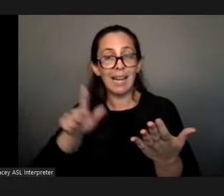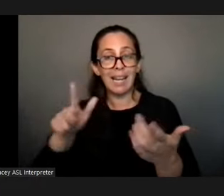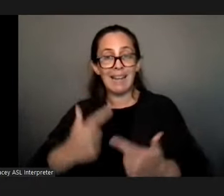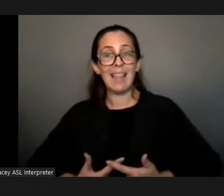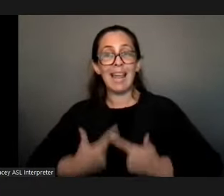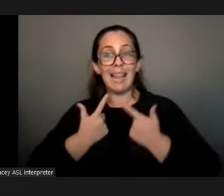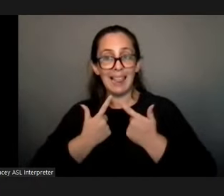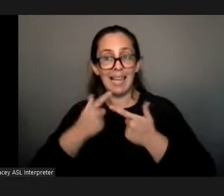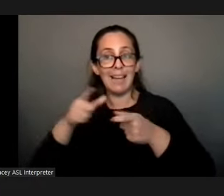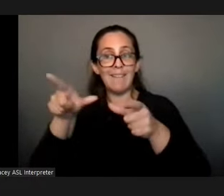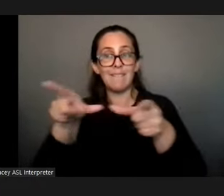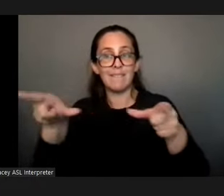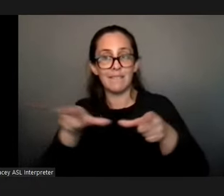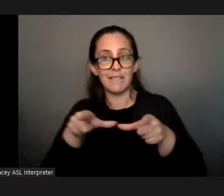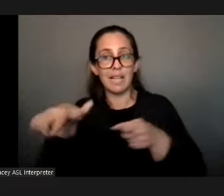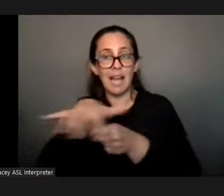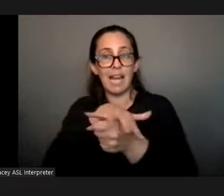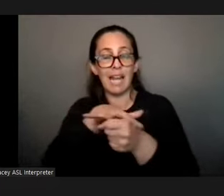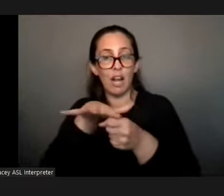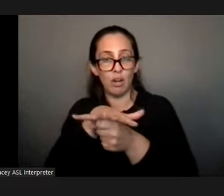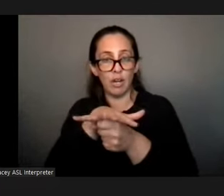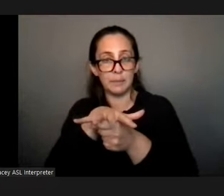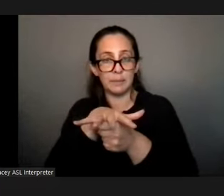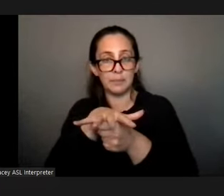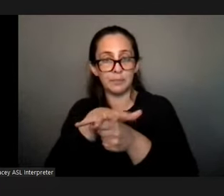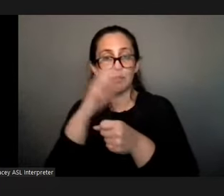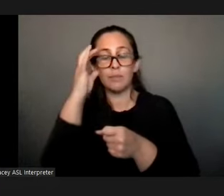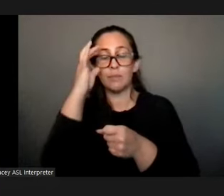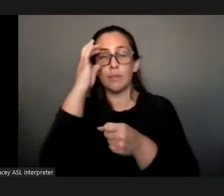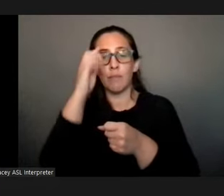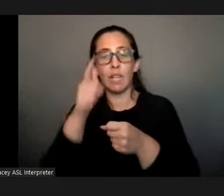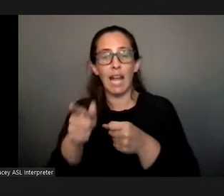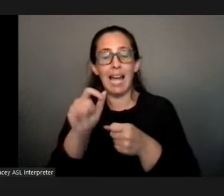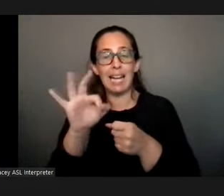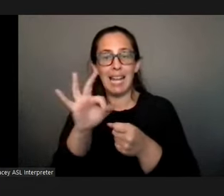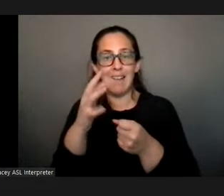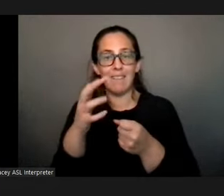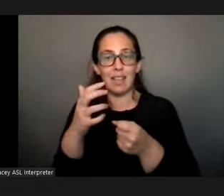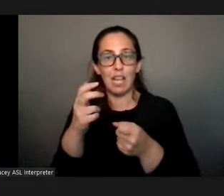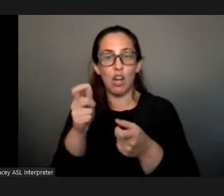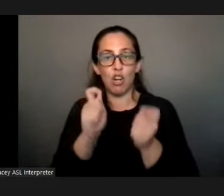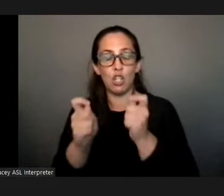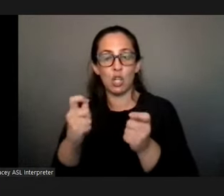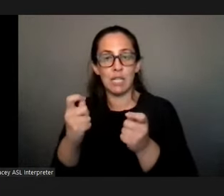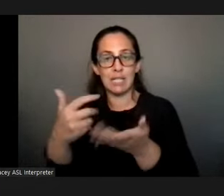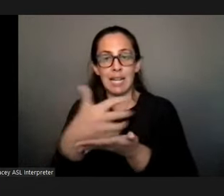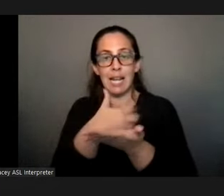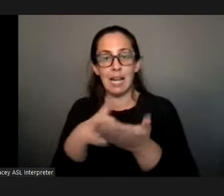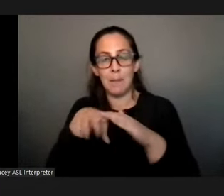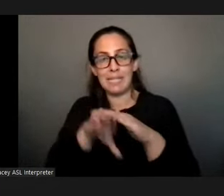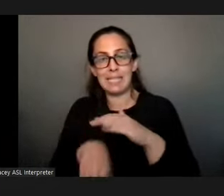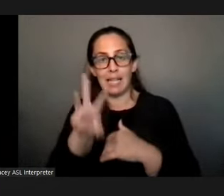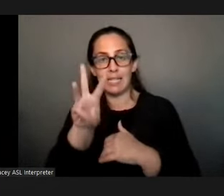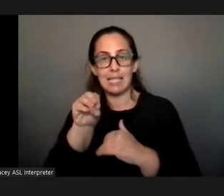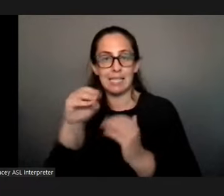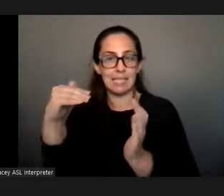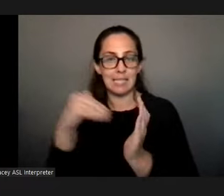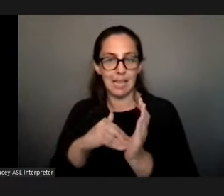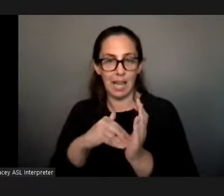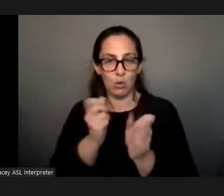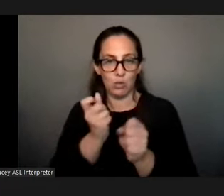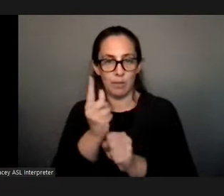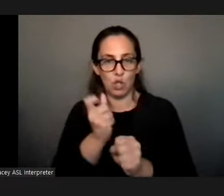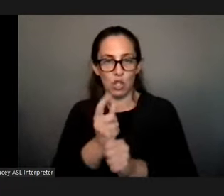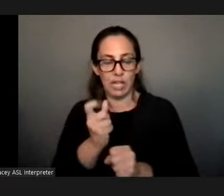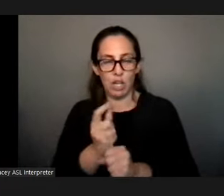the Central Business District and whose New York adjusted gross income is less than $60,000 per year. Preliminary analysis has